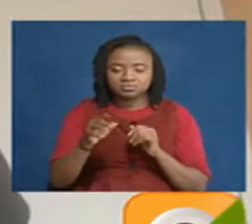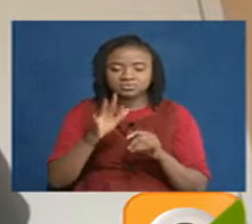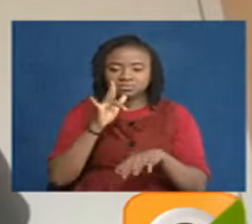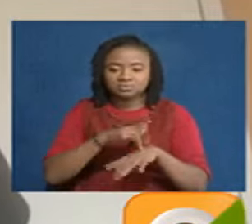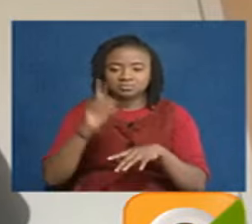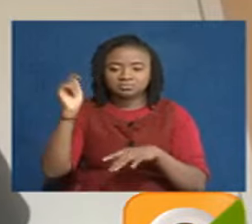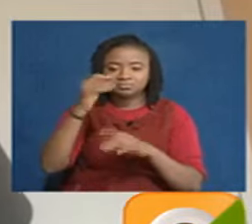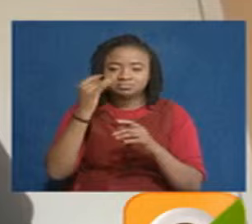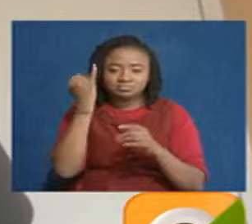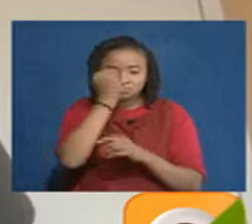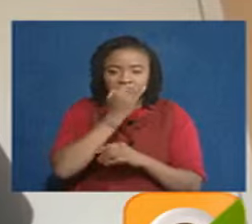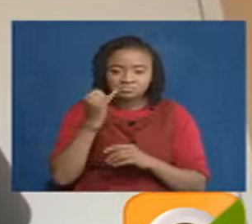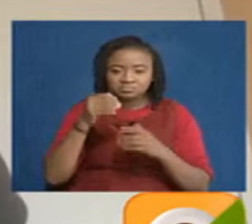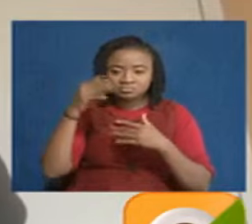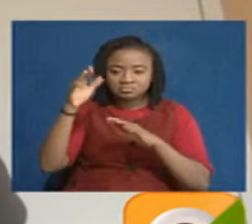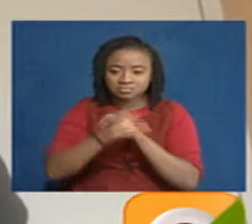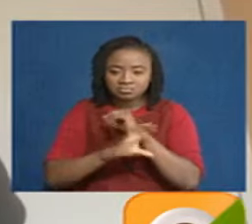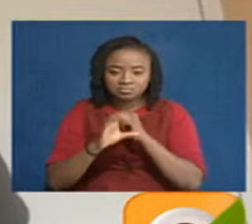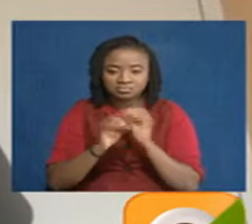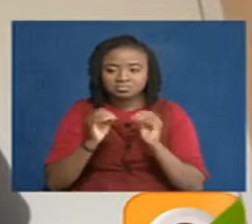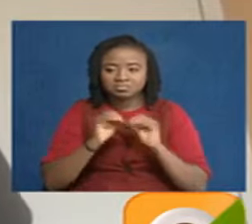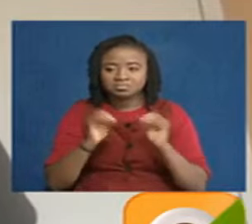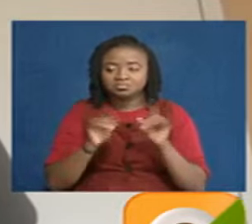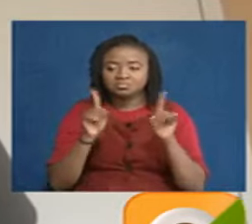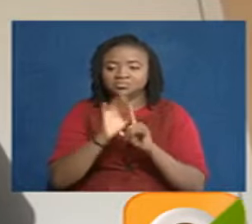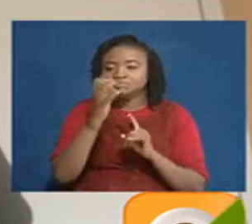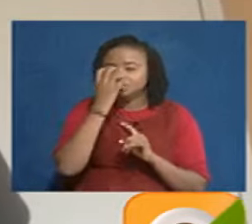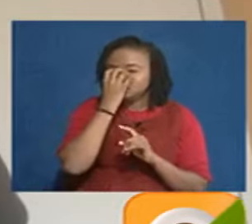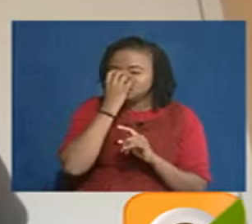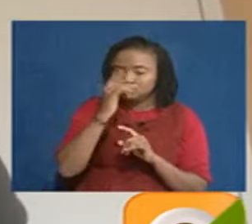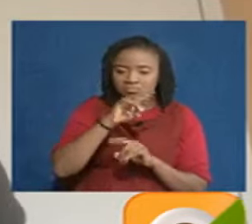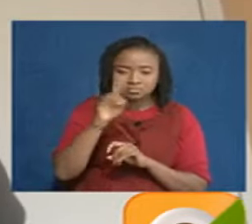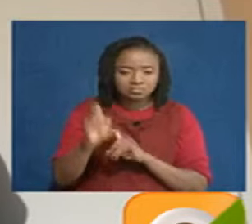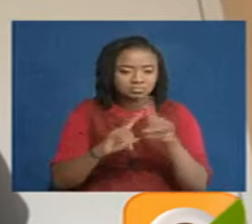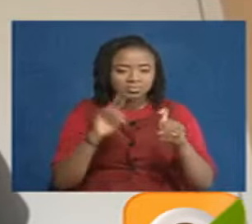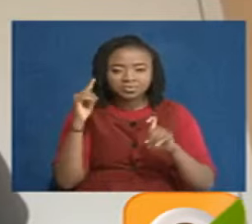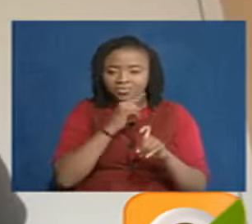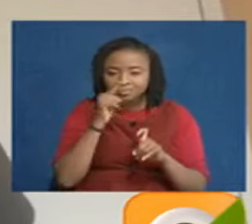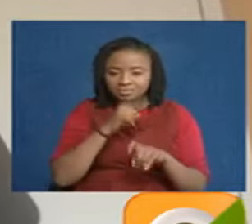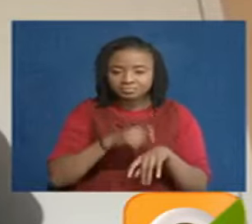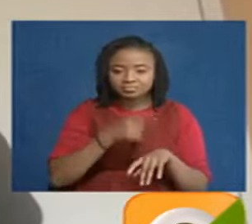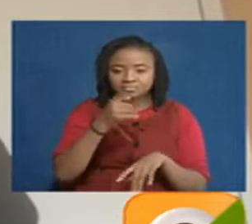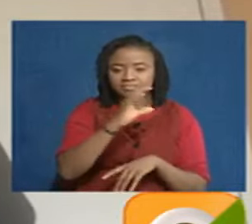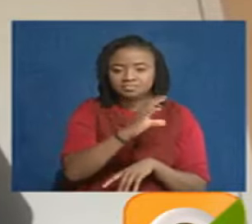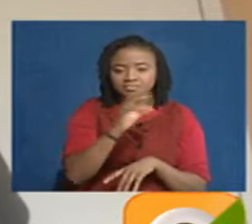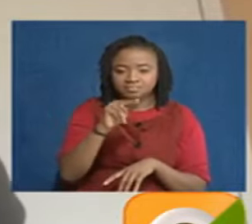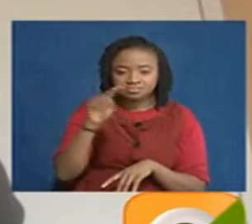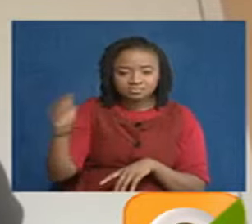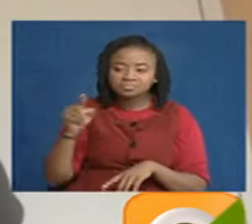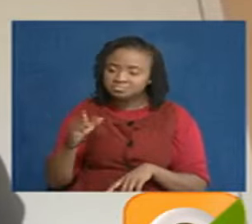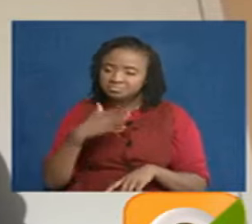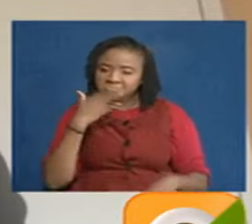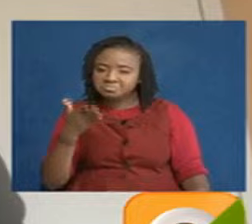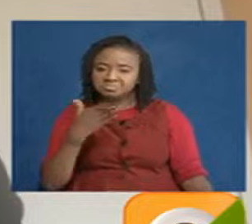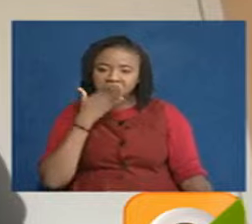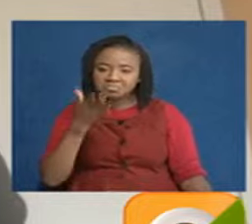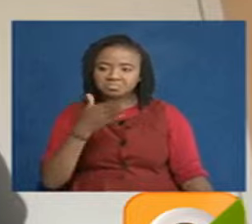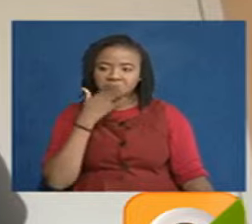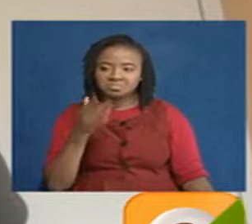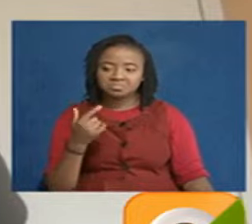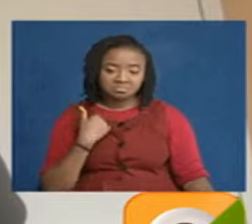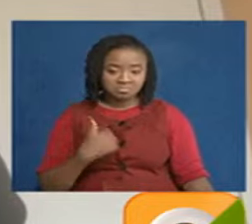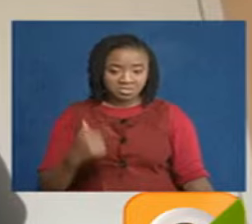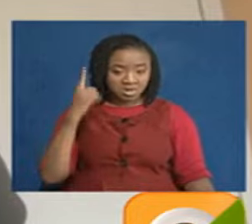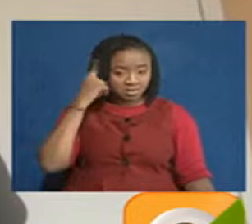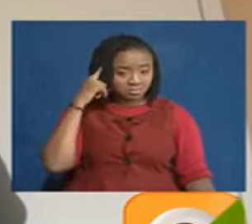abroad. President Ruto was being asked tough questions on CNN, and he was answering them. I think beyond